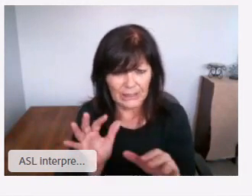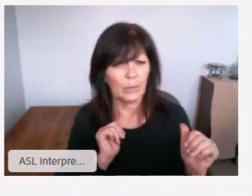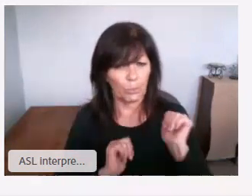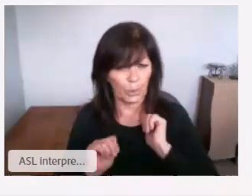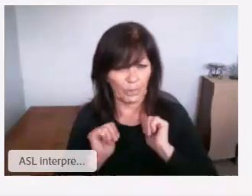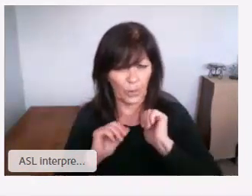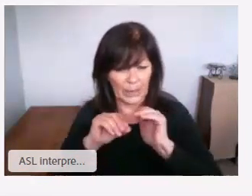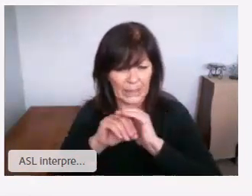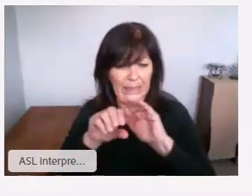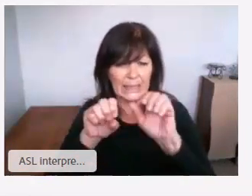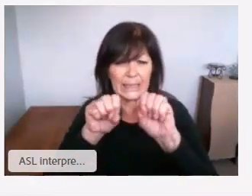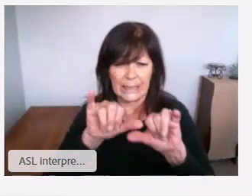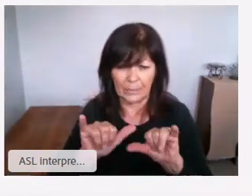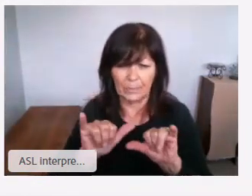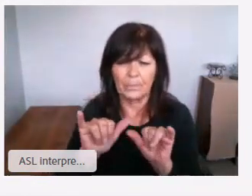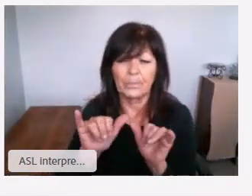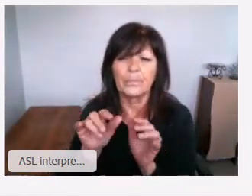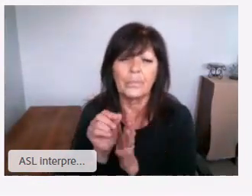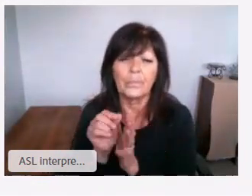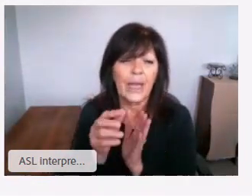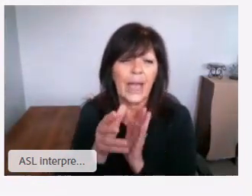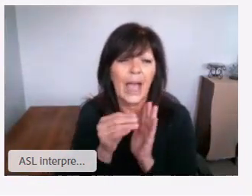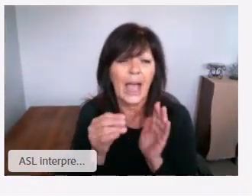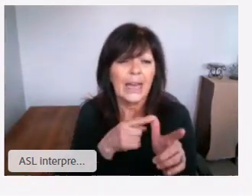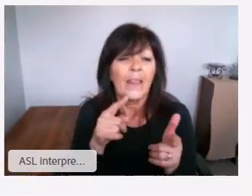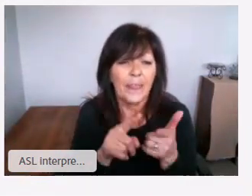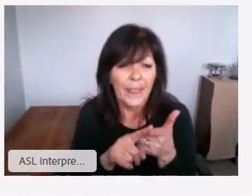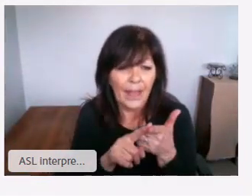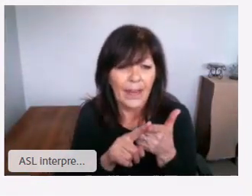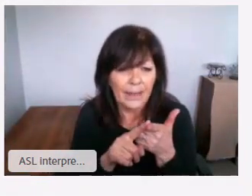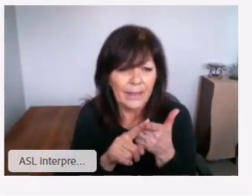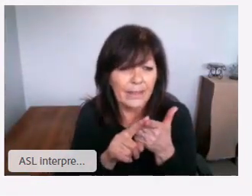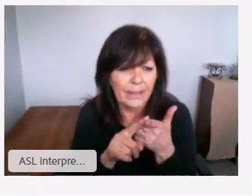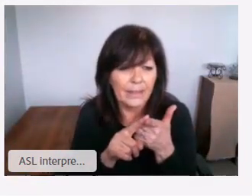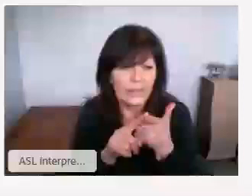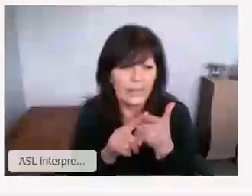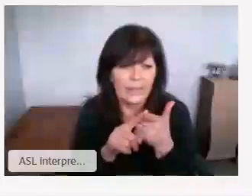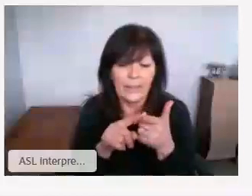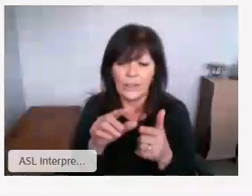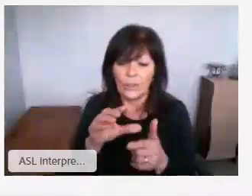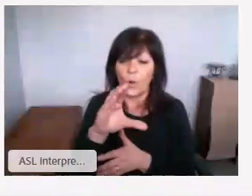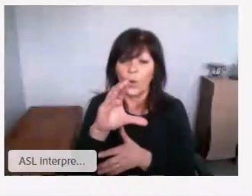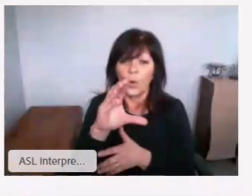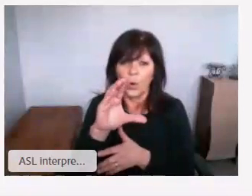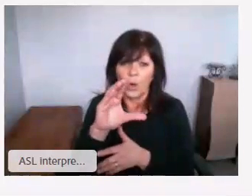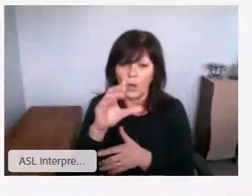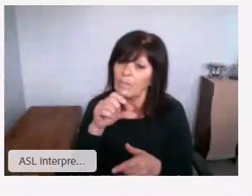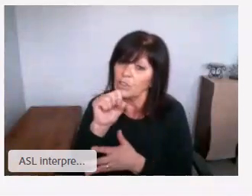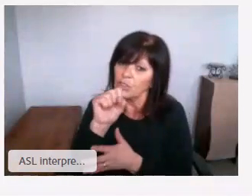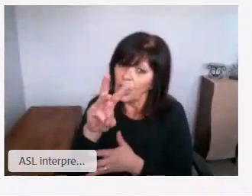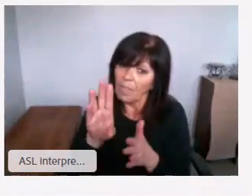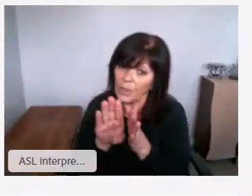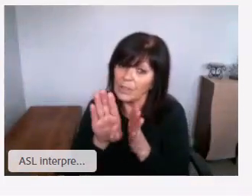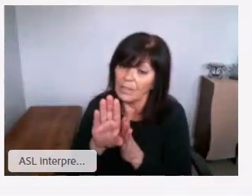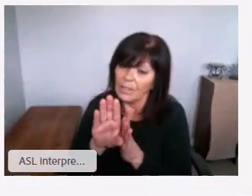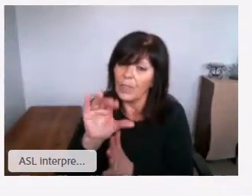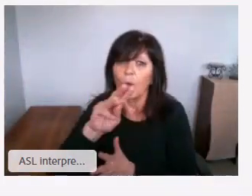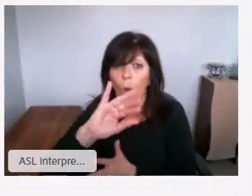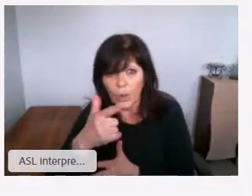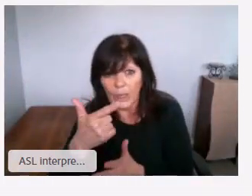system design document, and then coding the software, if there's software development,